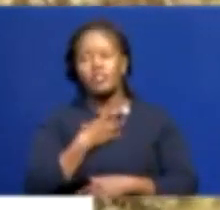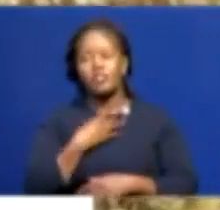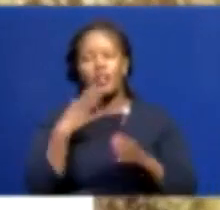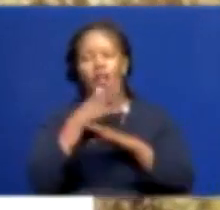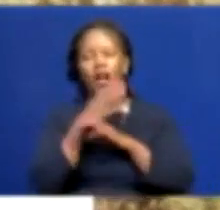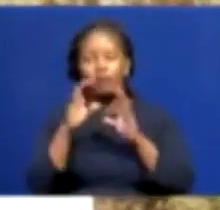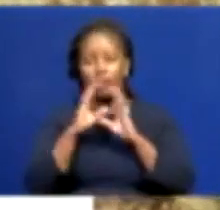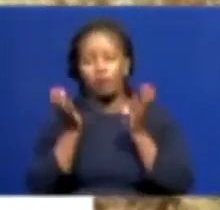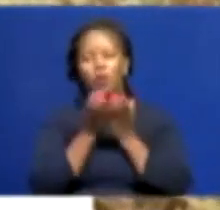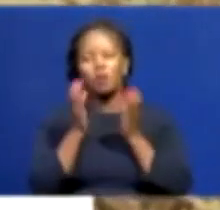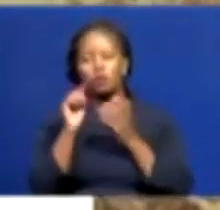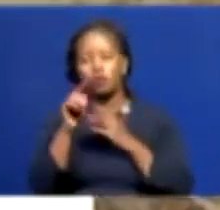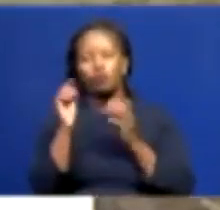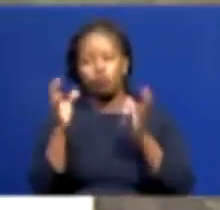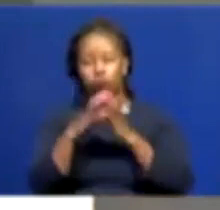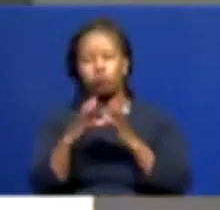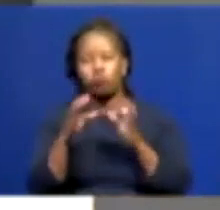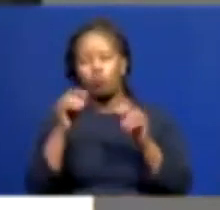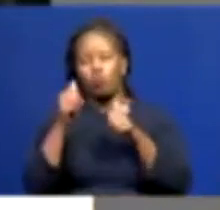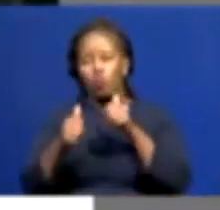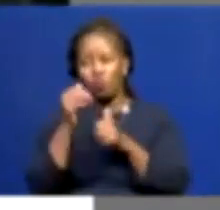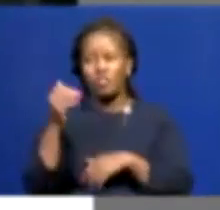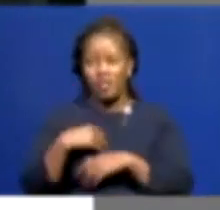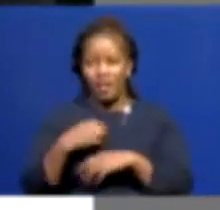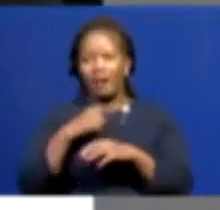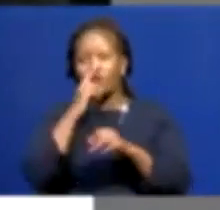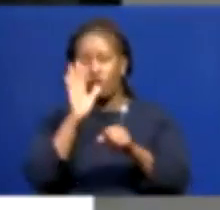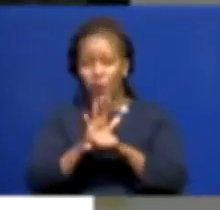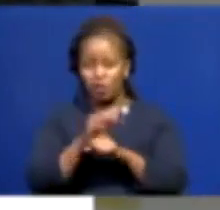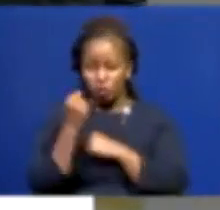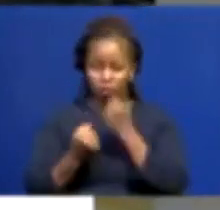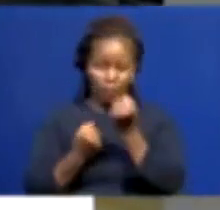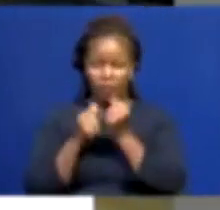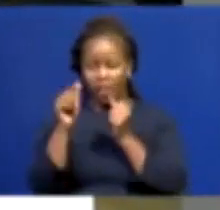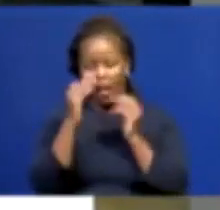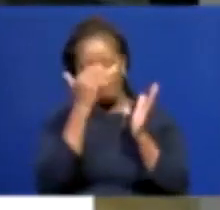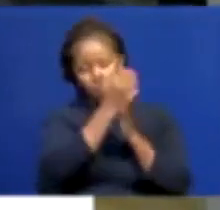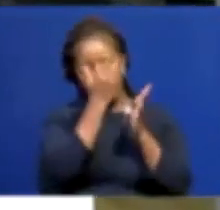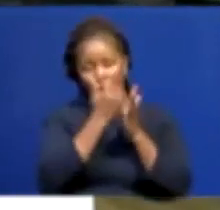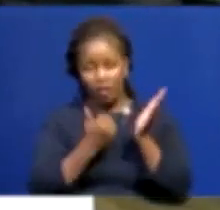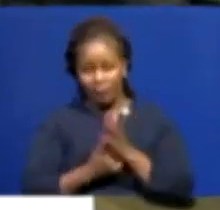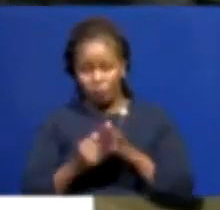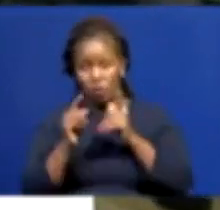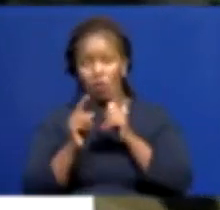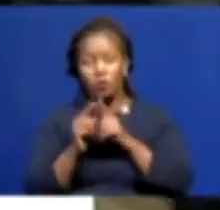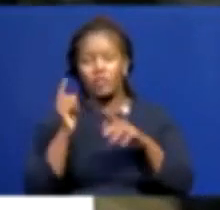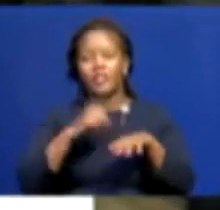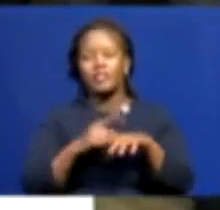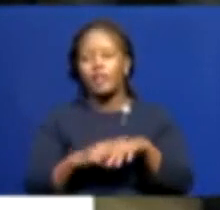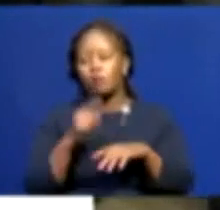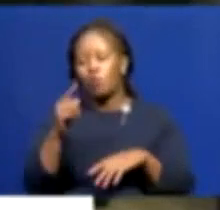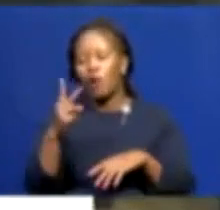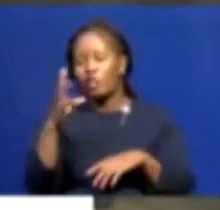Wellbeing International Global Advisory Group, which has pledged to support her cause. This even as more than